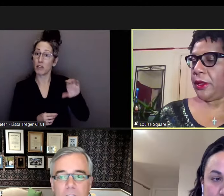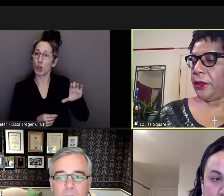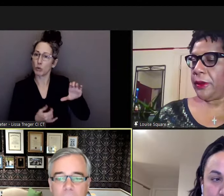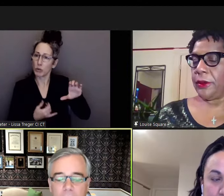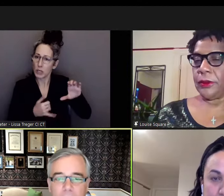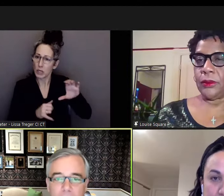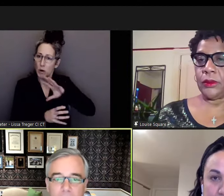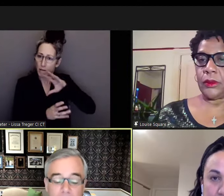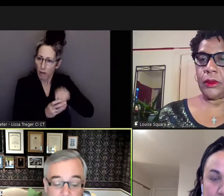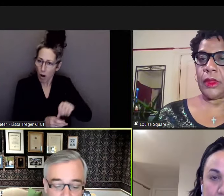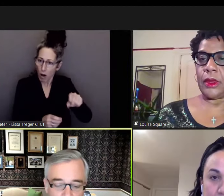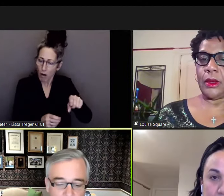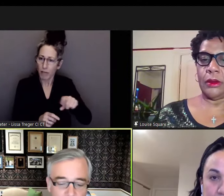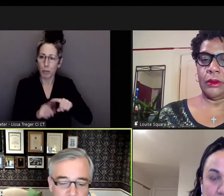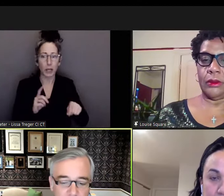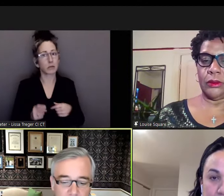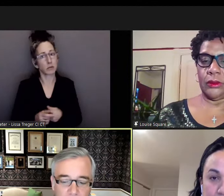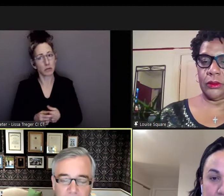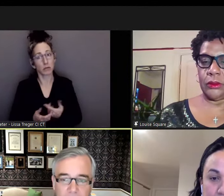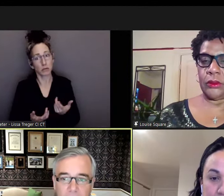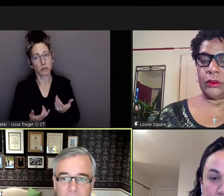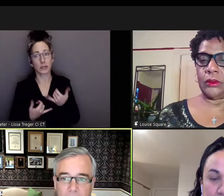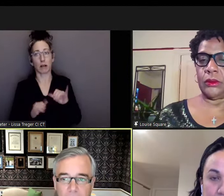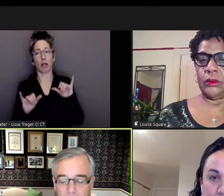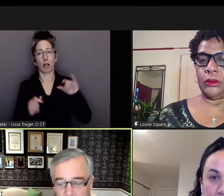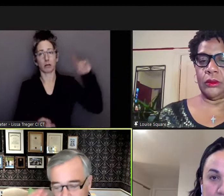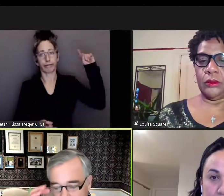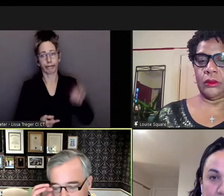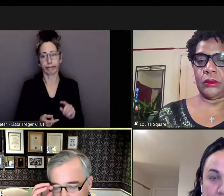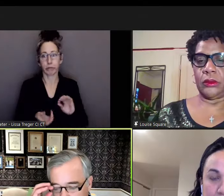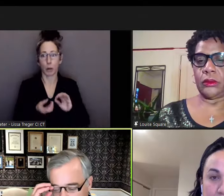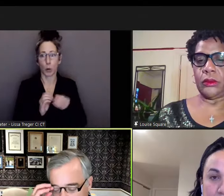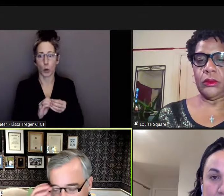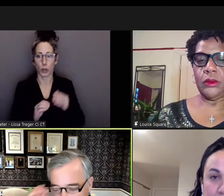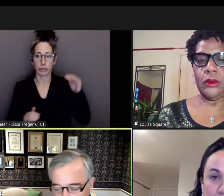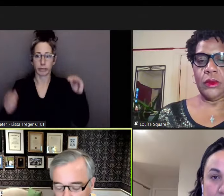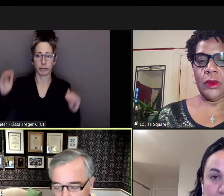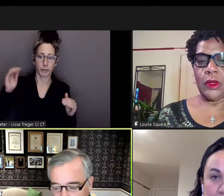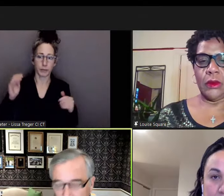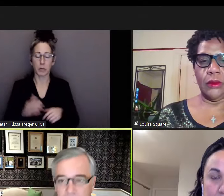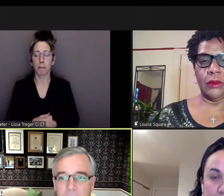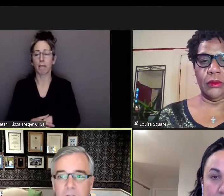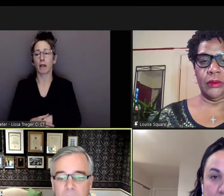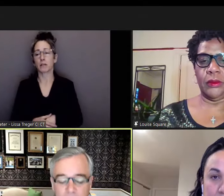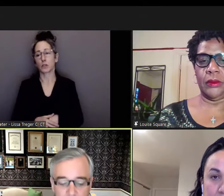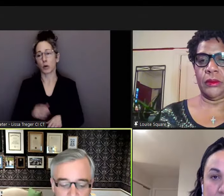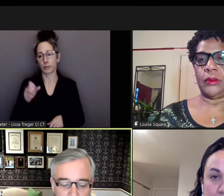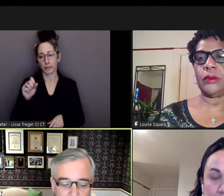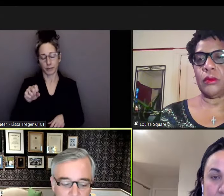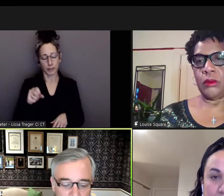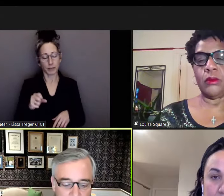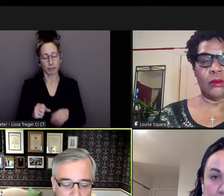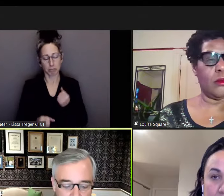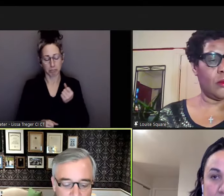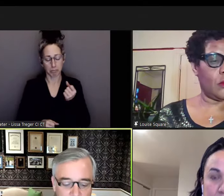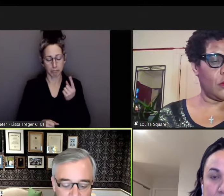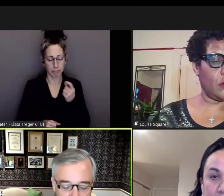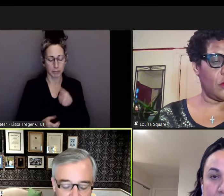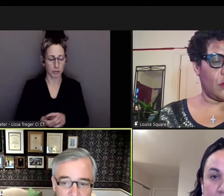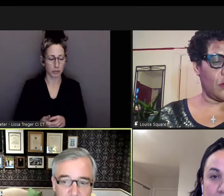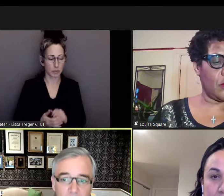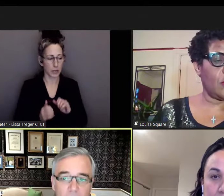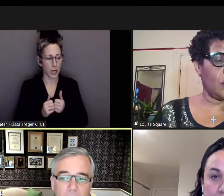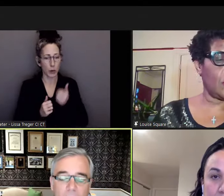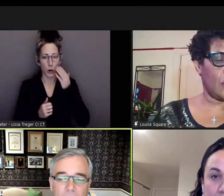question. Sure, it's a really important question. And I think it gets to the question that I was attempting to answer earlier is, how do we know about